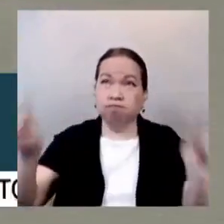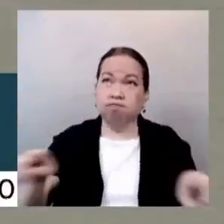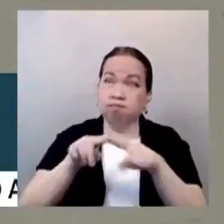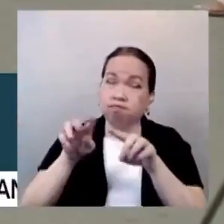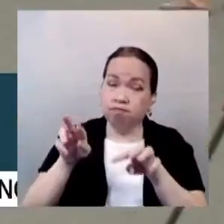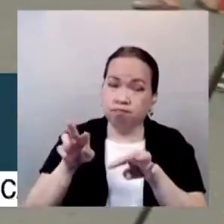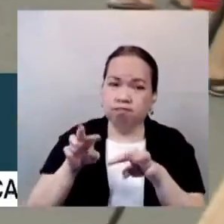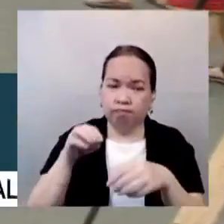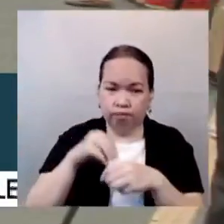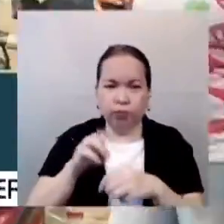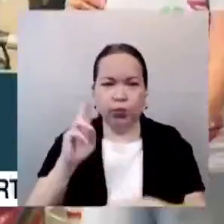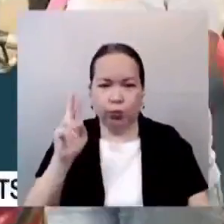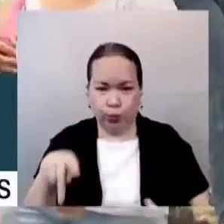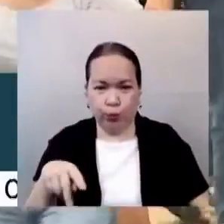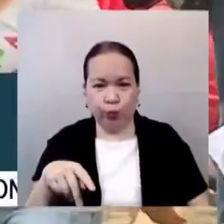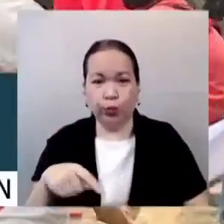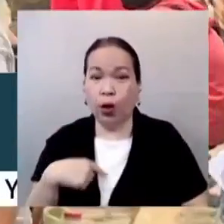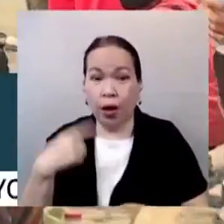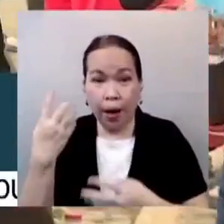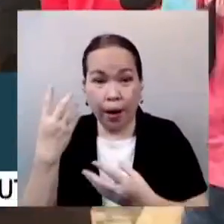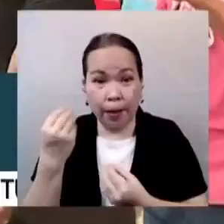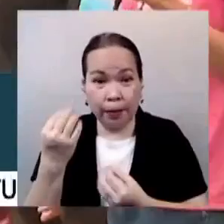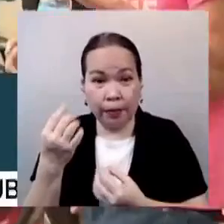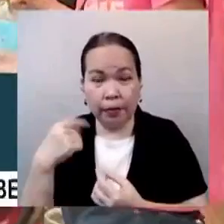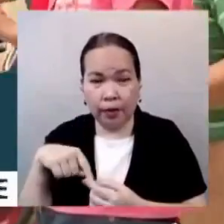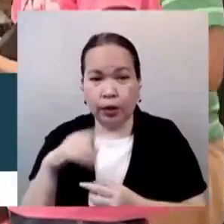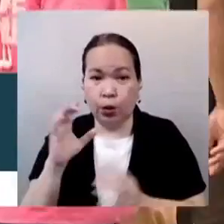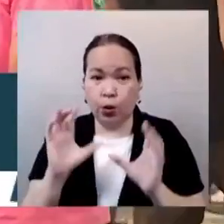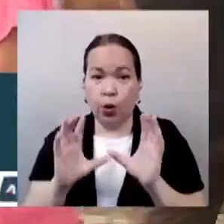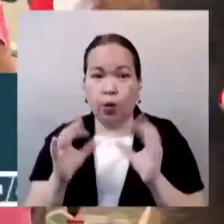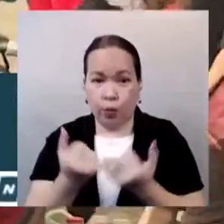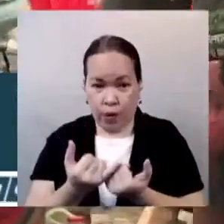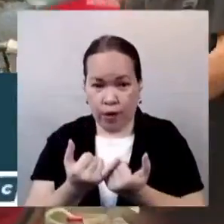Again, that's the latest here at along Commonwealth Avenue.